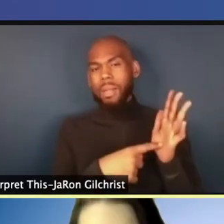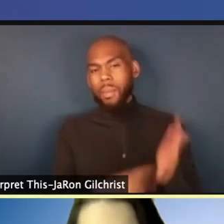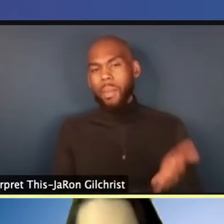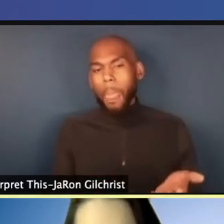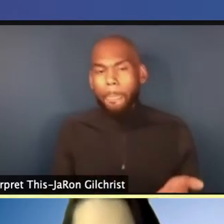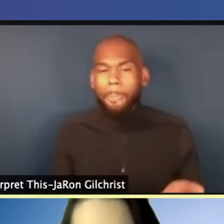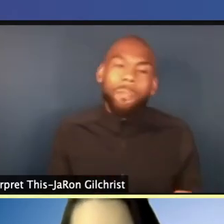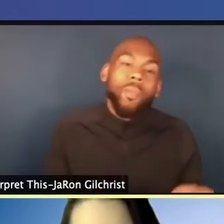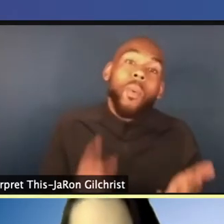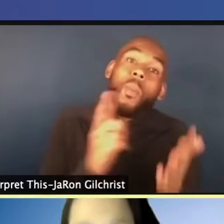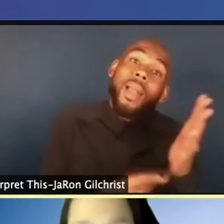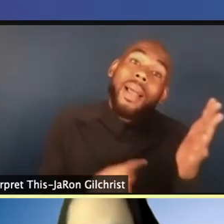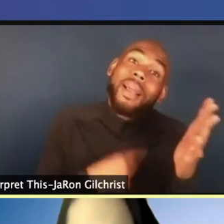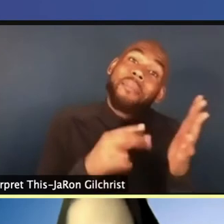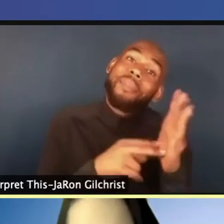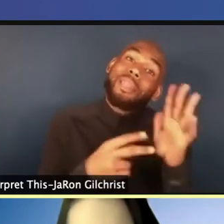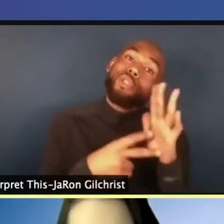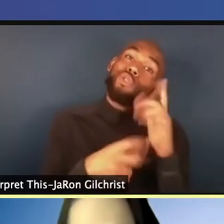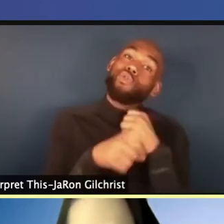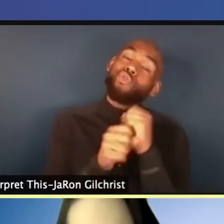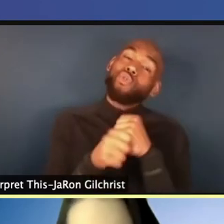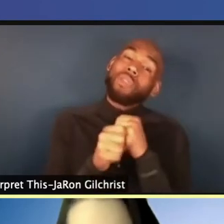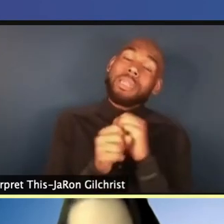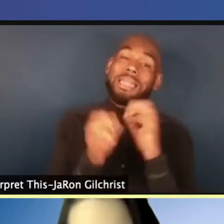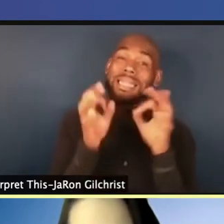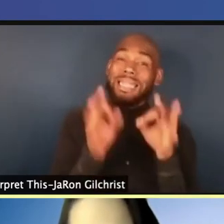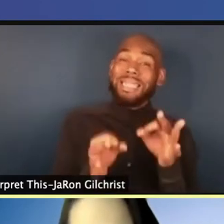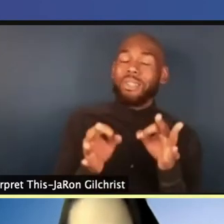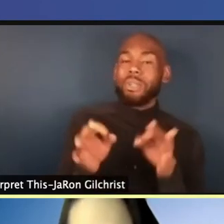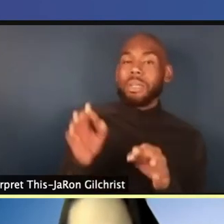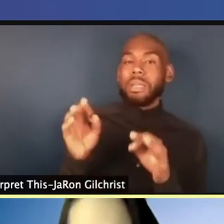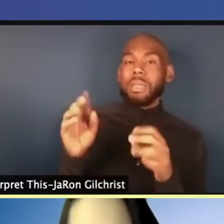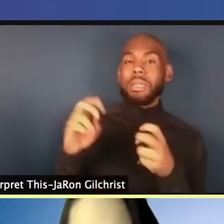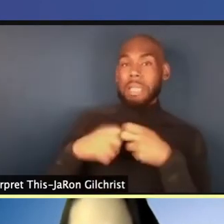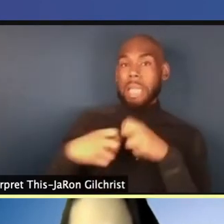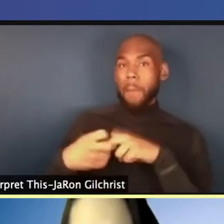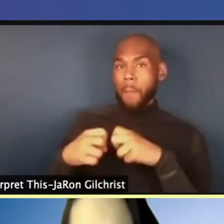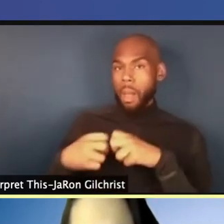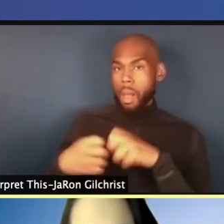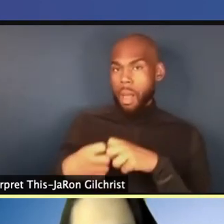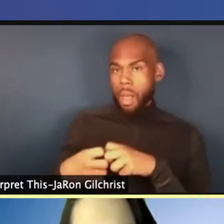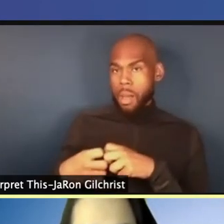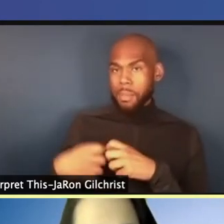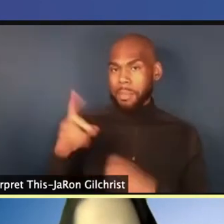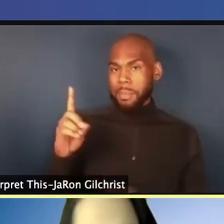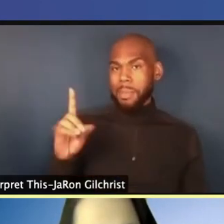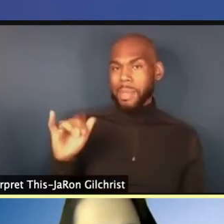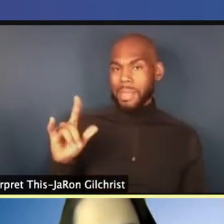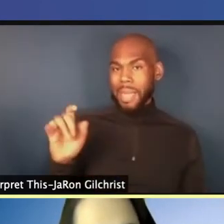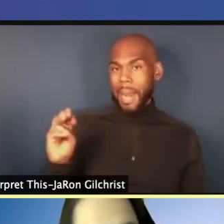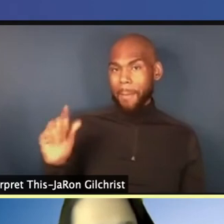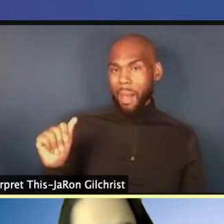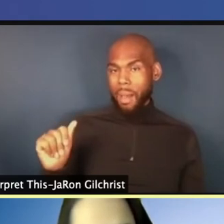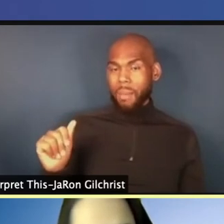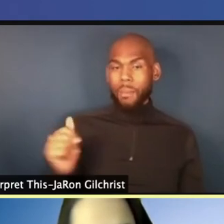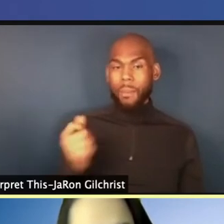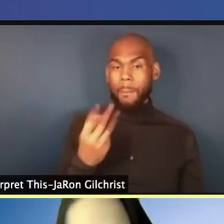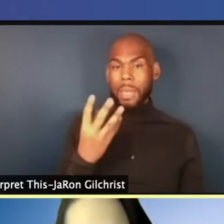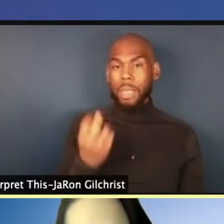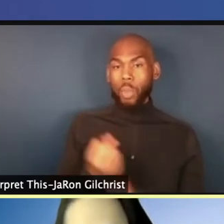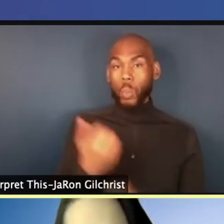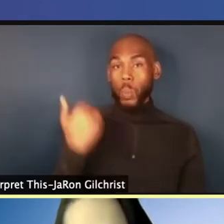example of what I mean by creating a decision dilemma is, years ago, I